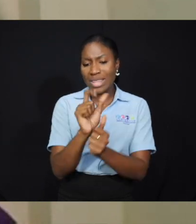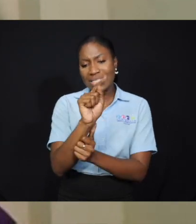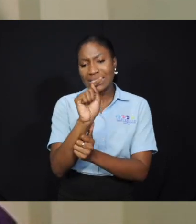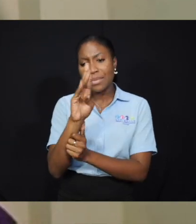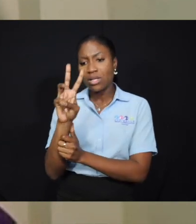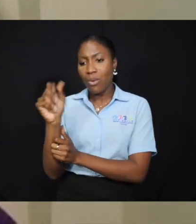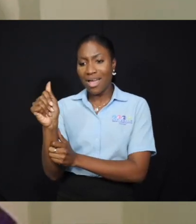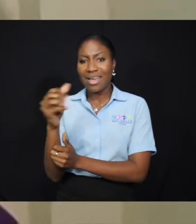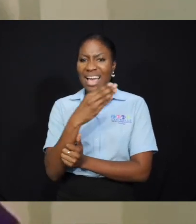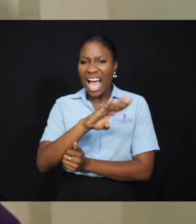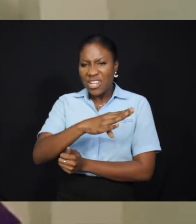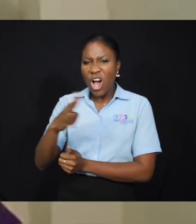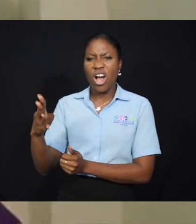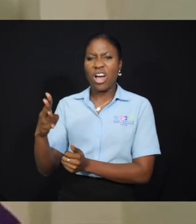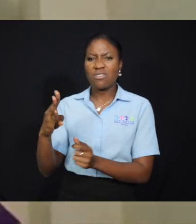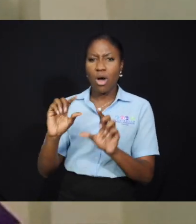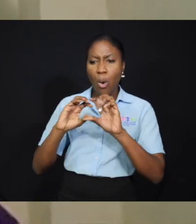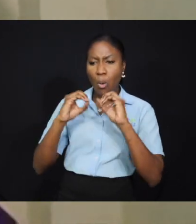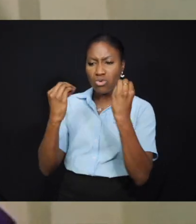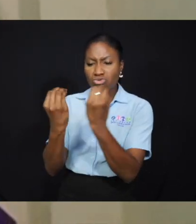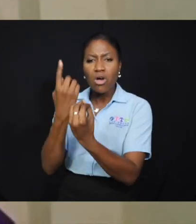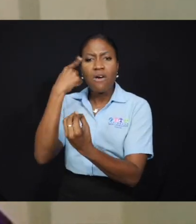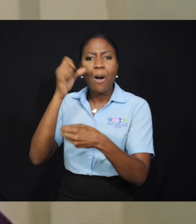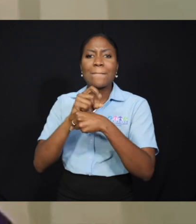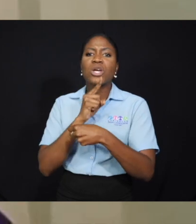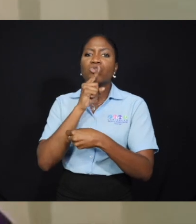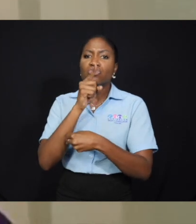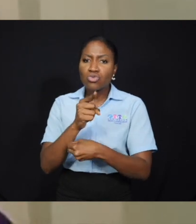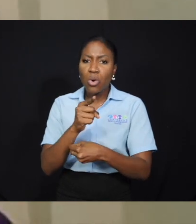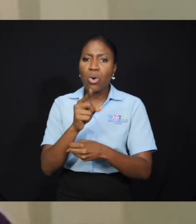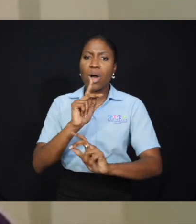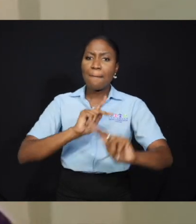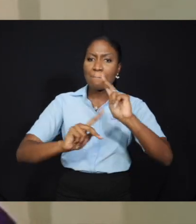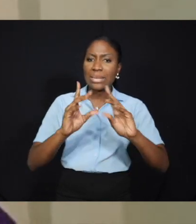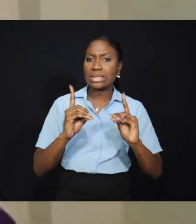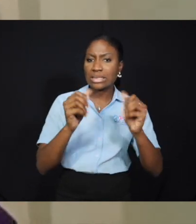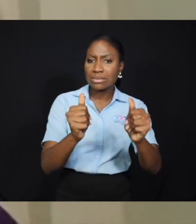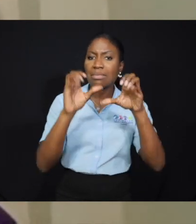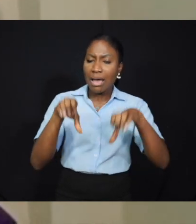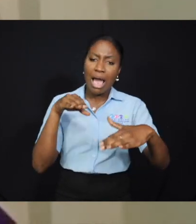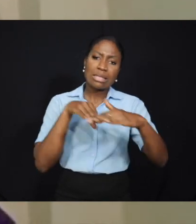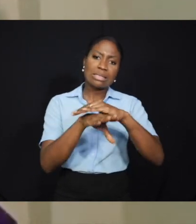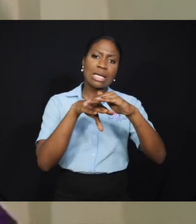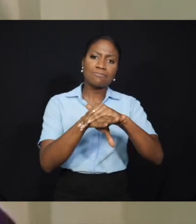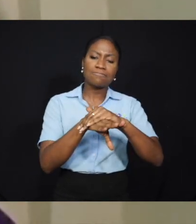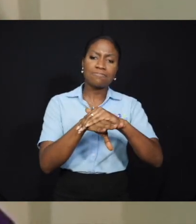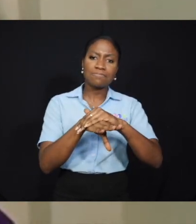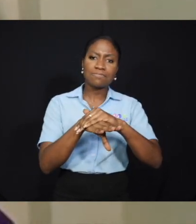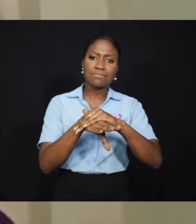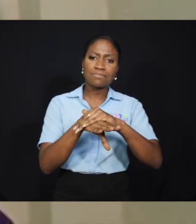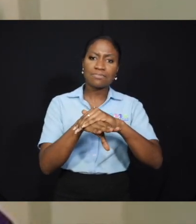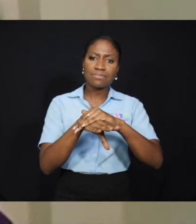We work along with the TTBWA as well as PAVI and other institutions to ensure that we can place more materials